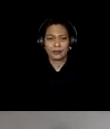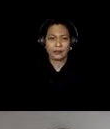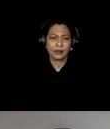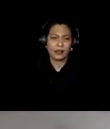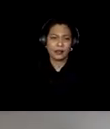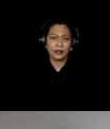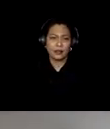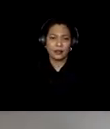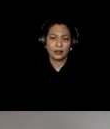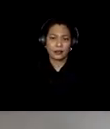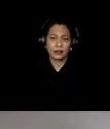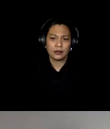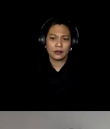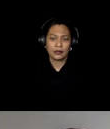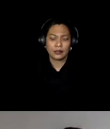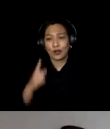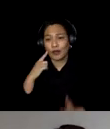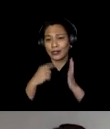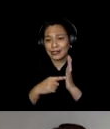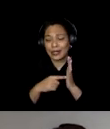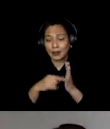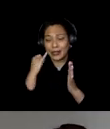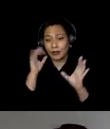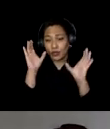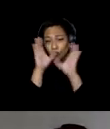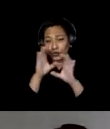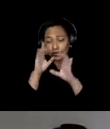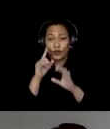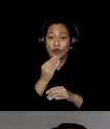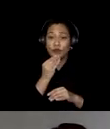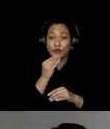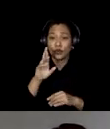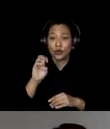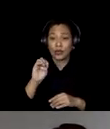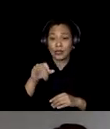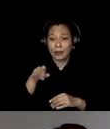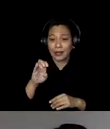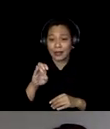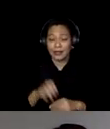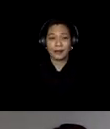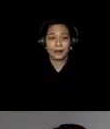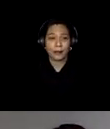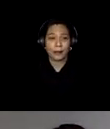is if you're searching for recipes. So if you look for